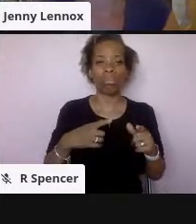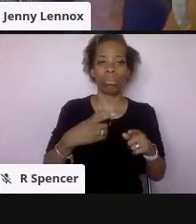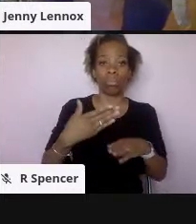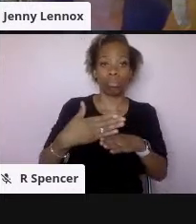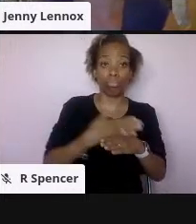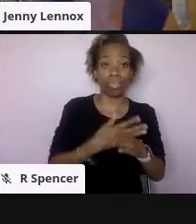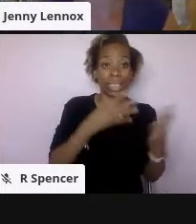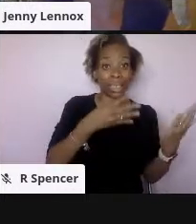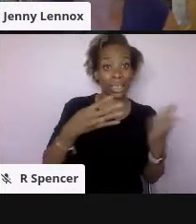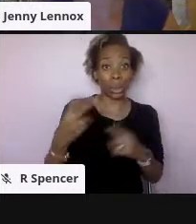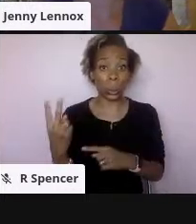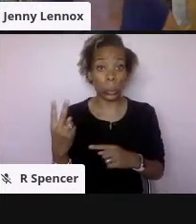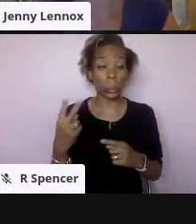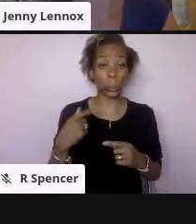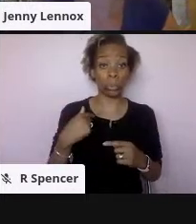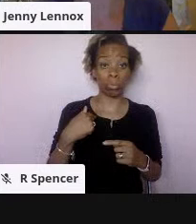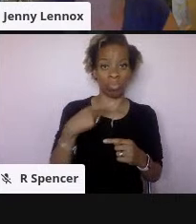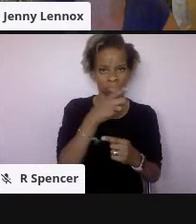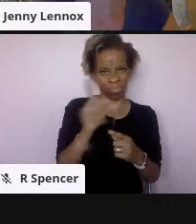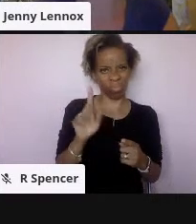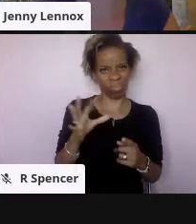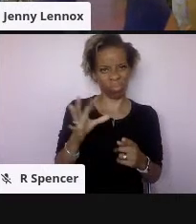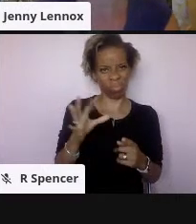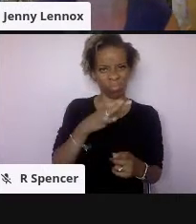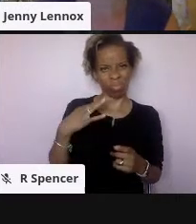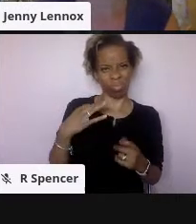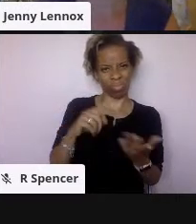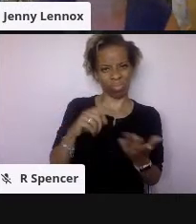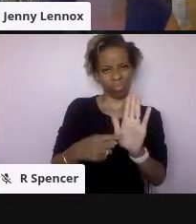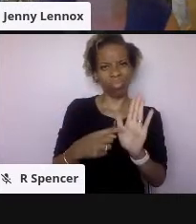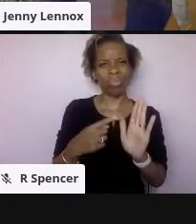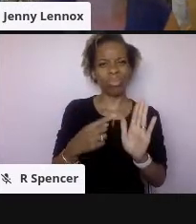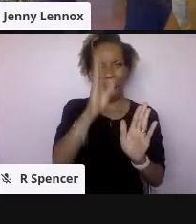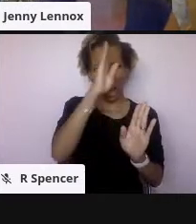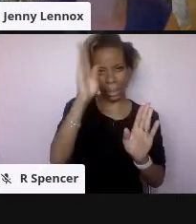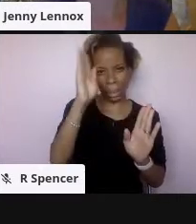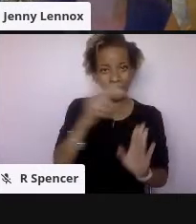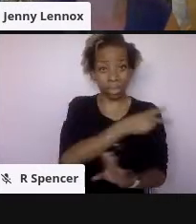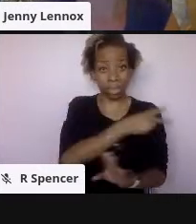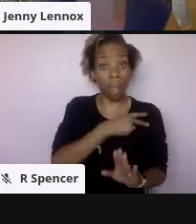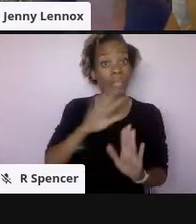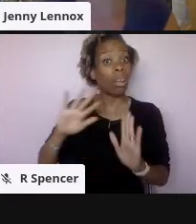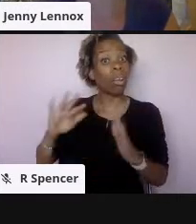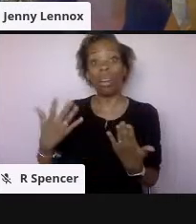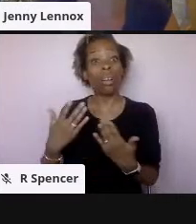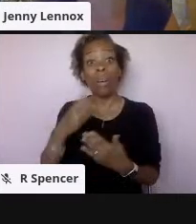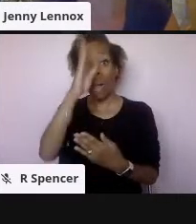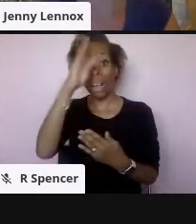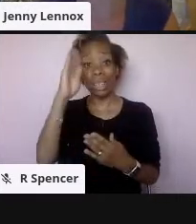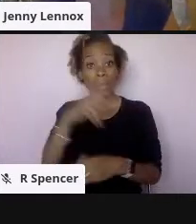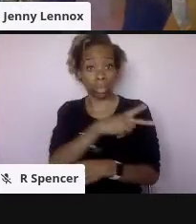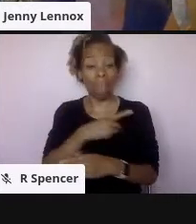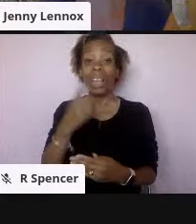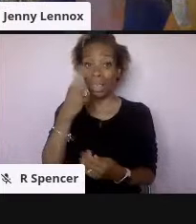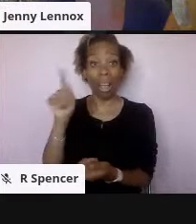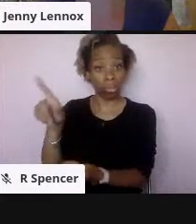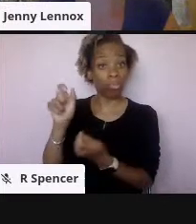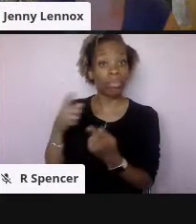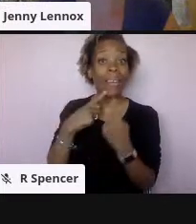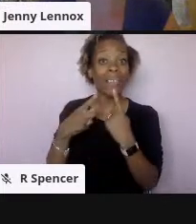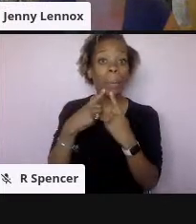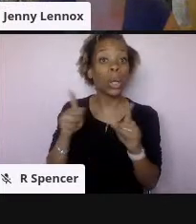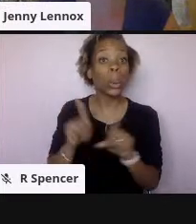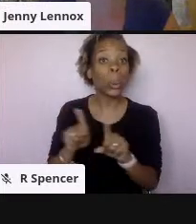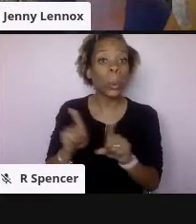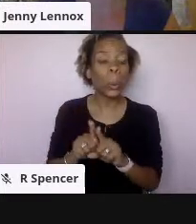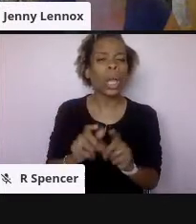we're representing academic-related professional services staff, you would want that to be broken down in a more sophisticated manner. But again, it's a useful kind of